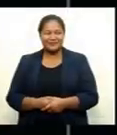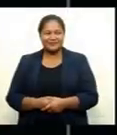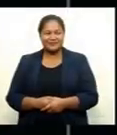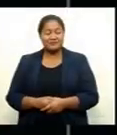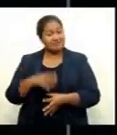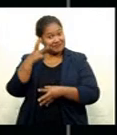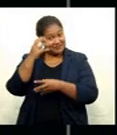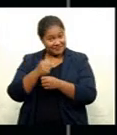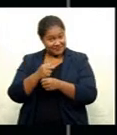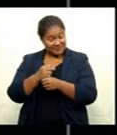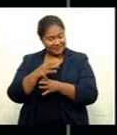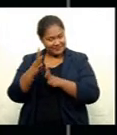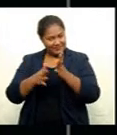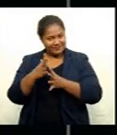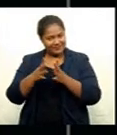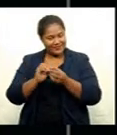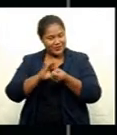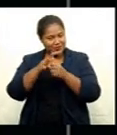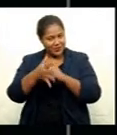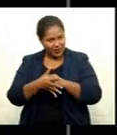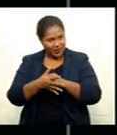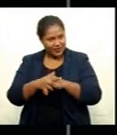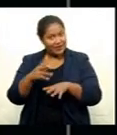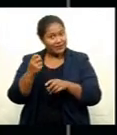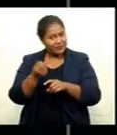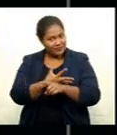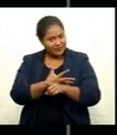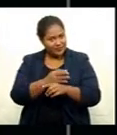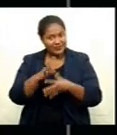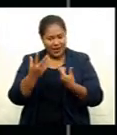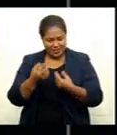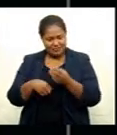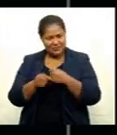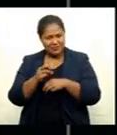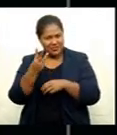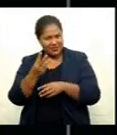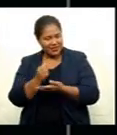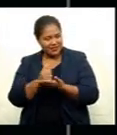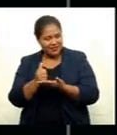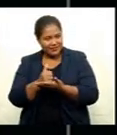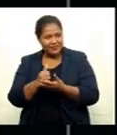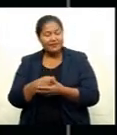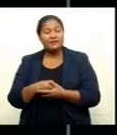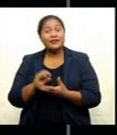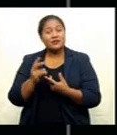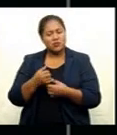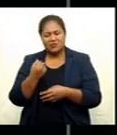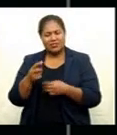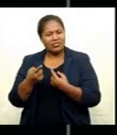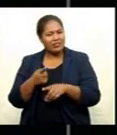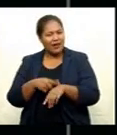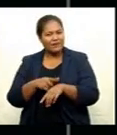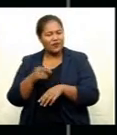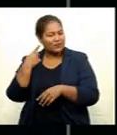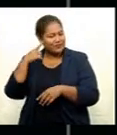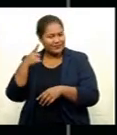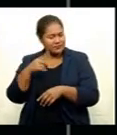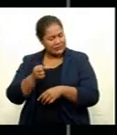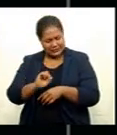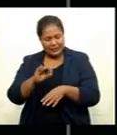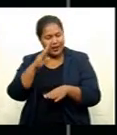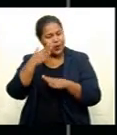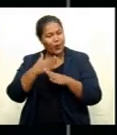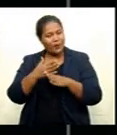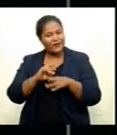Recapping our main stories, COVID-19 infections in triple digits, no time for complacency, and there is still hope for